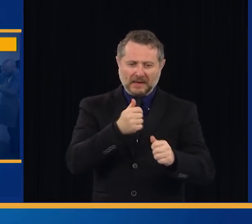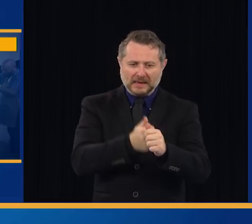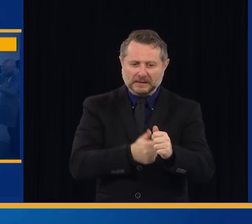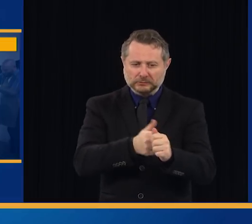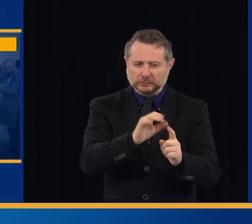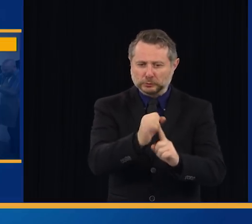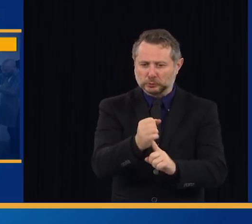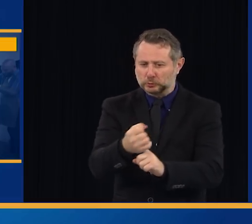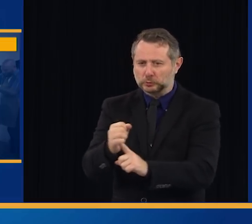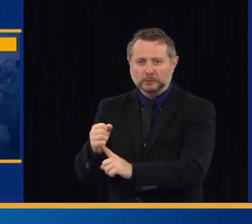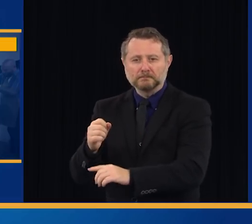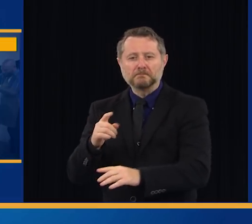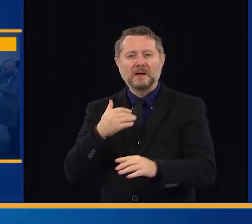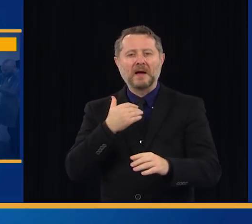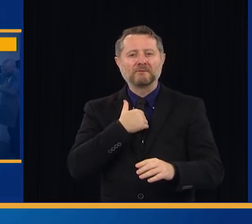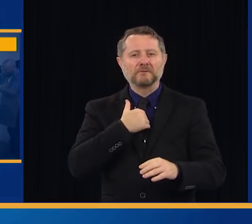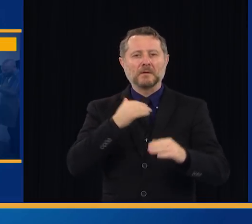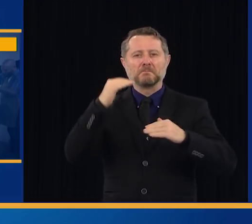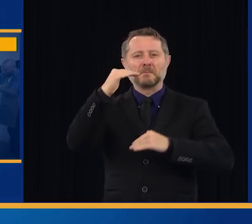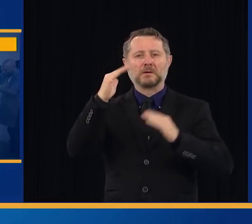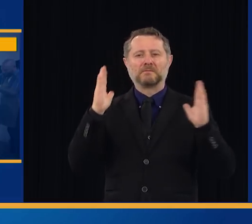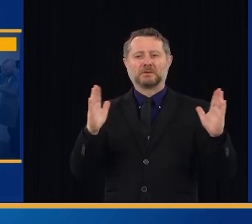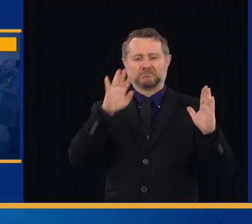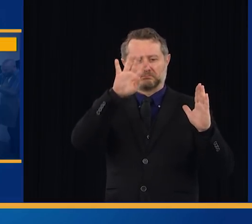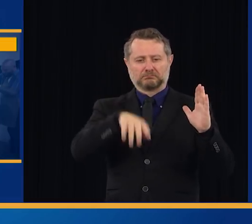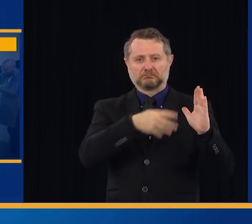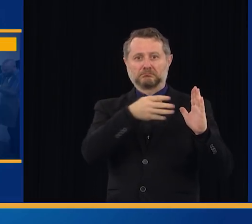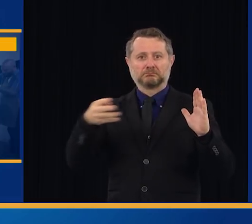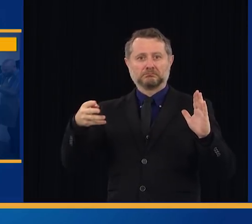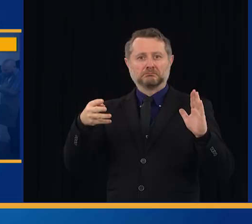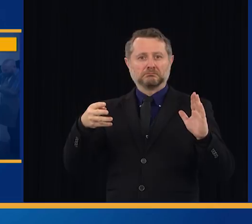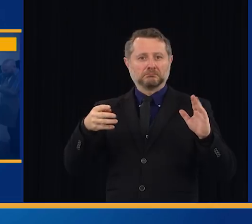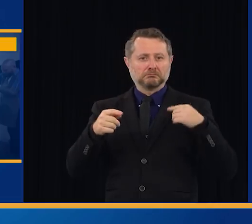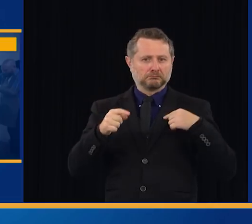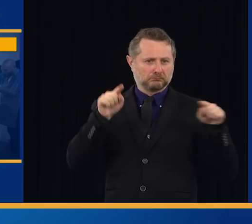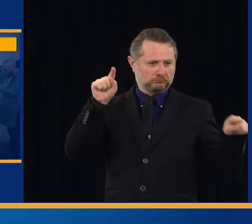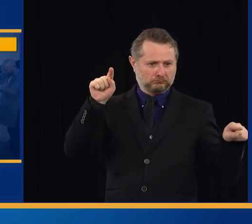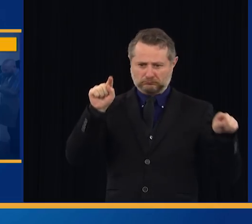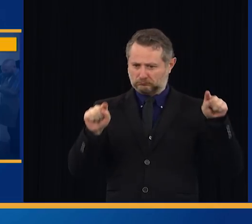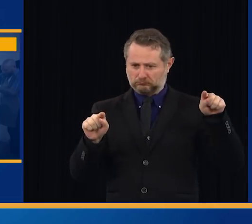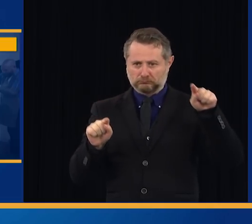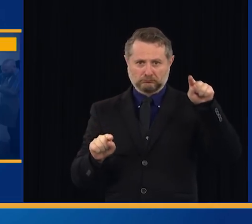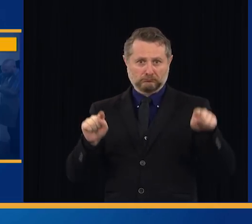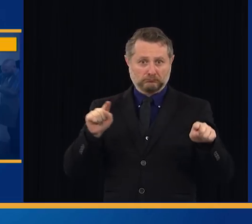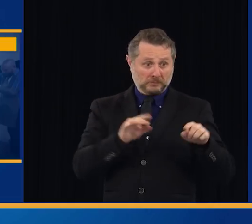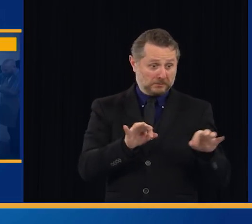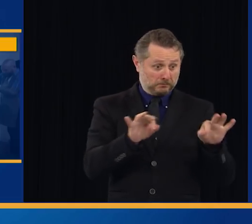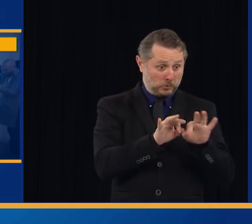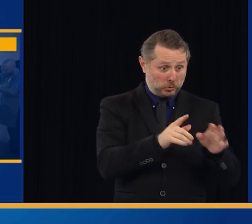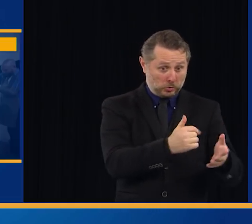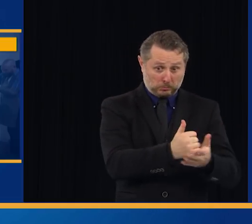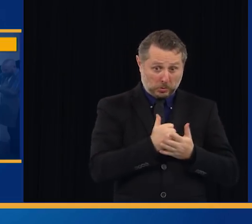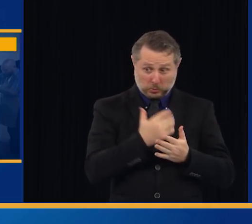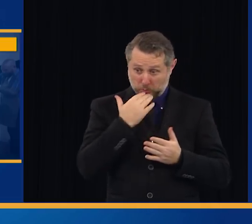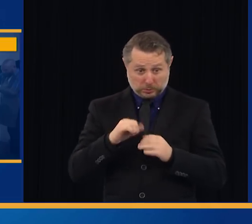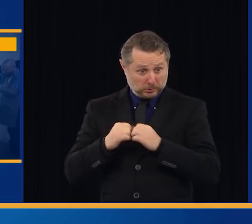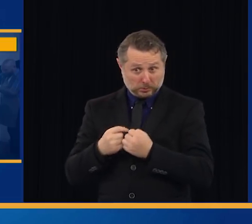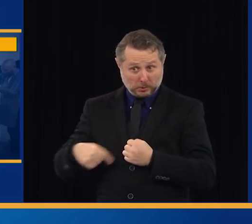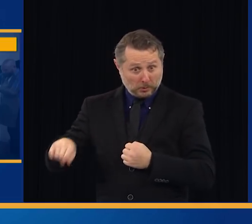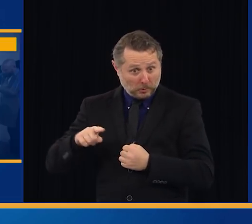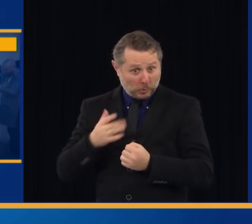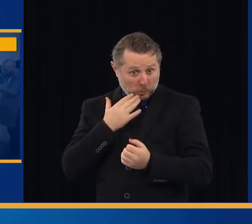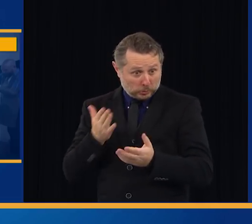matrix. And the matrix is how important is the business to society, how essential a service, and